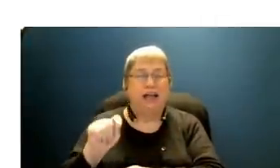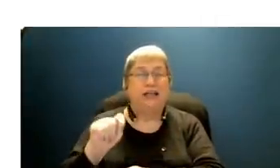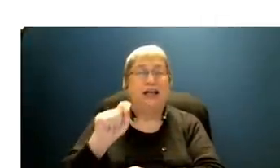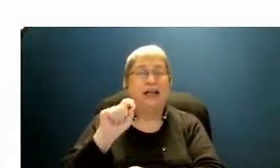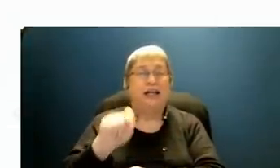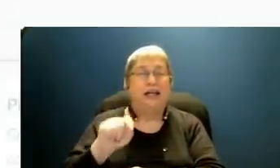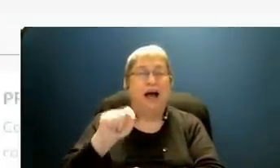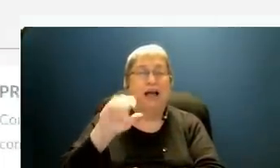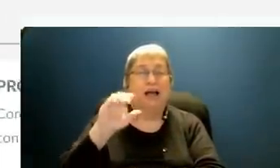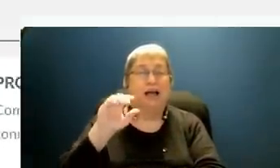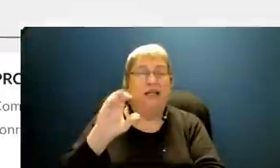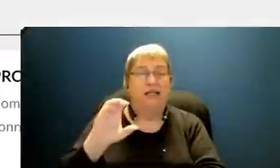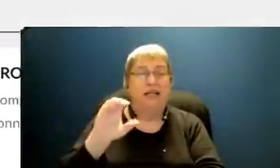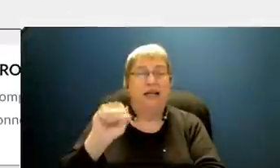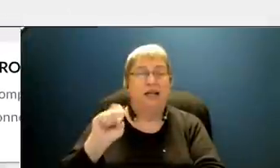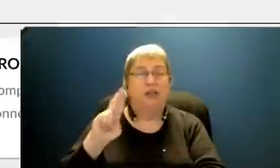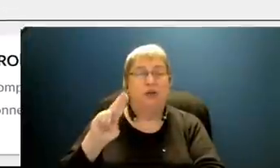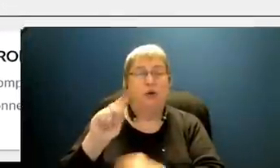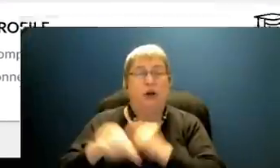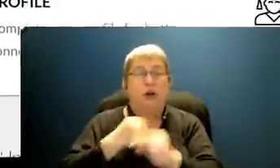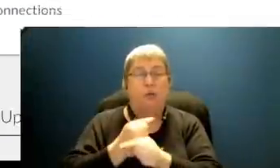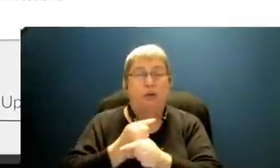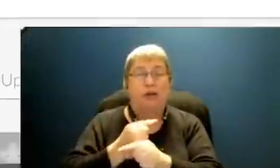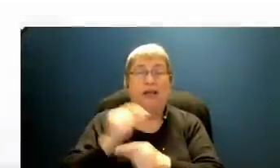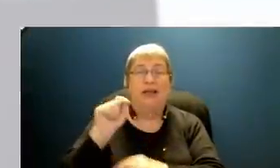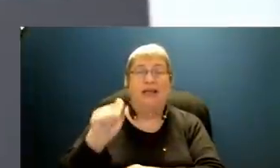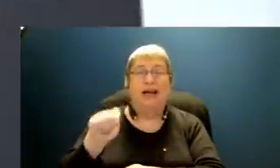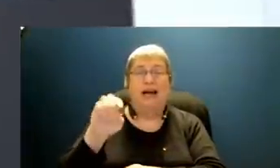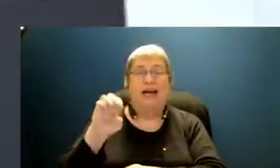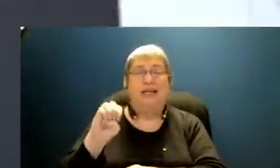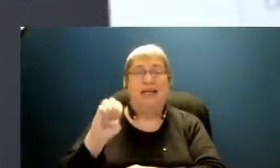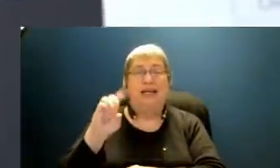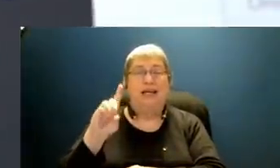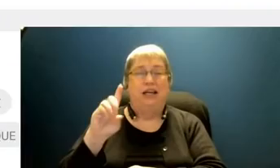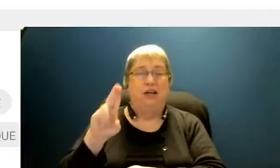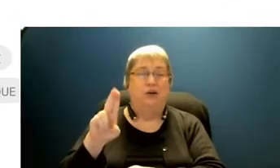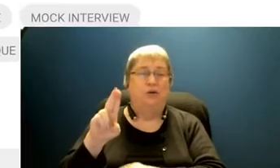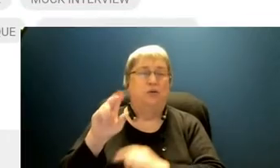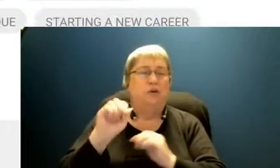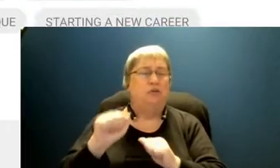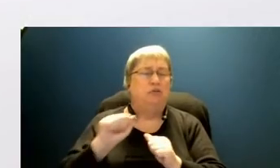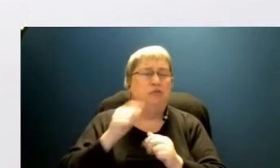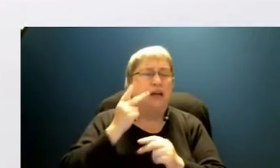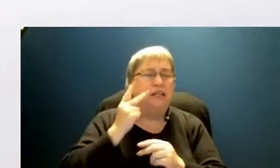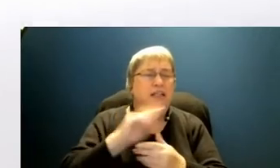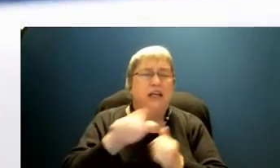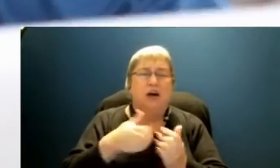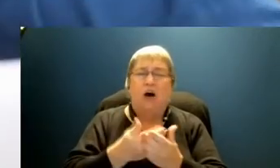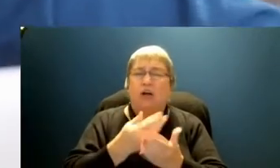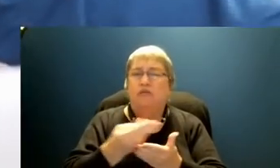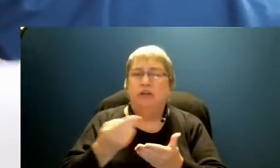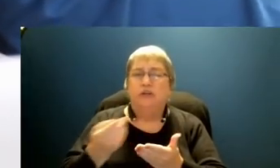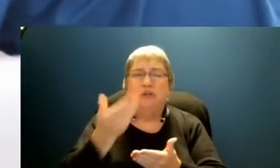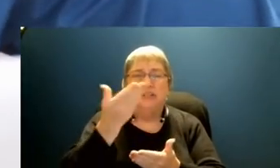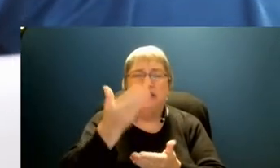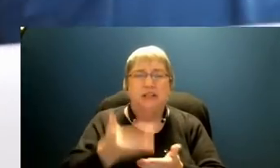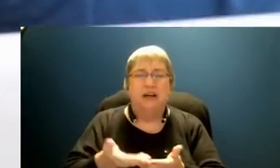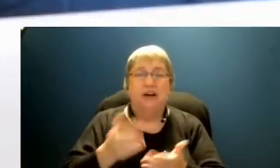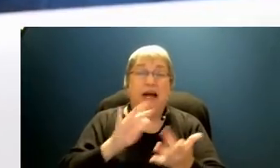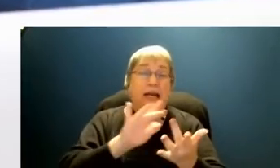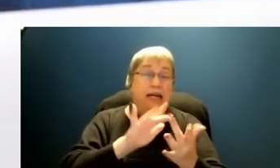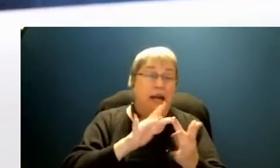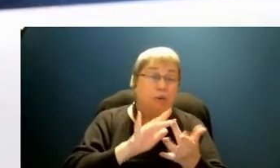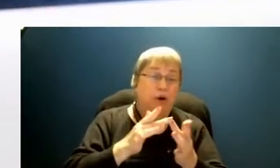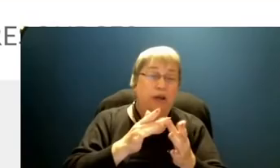globalconnect.csuglobal.edu. Through Global Connect, you can easily access all alumni-related resources, including networking,